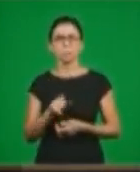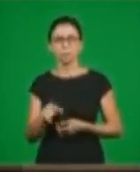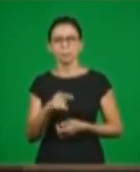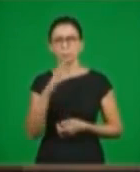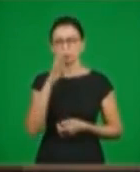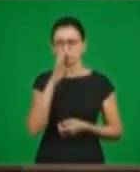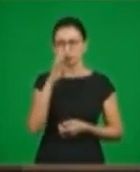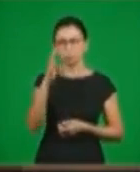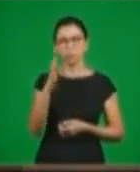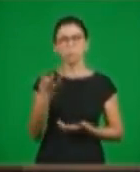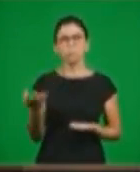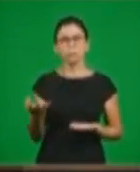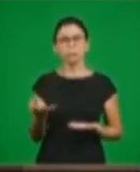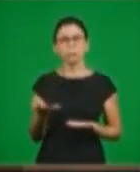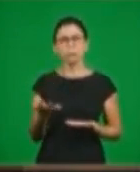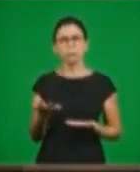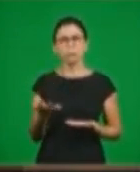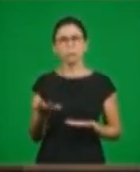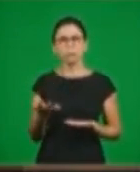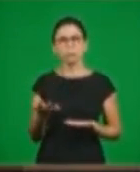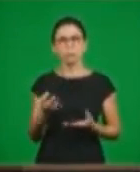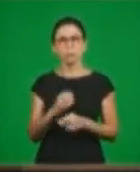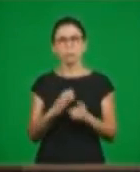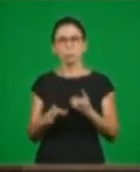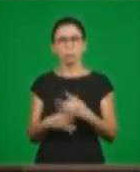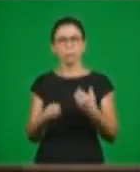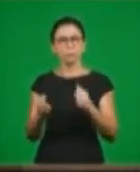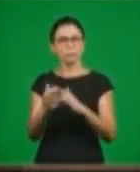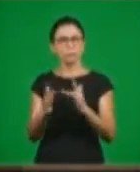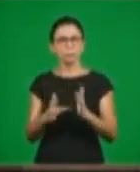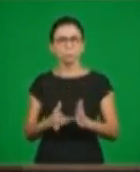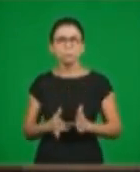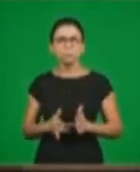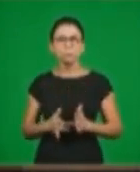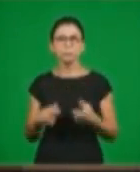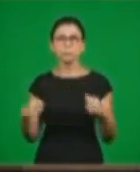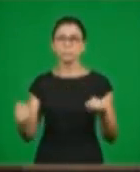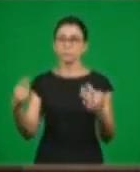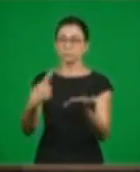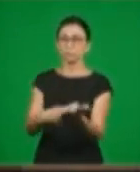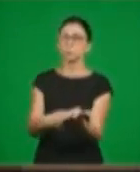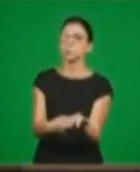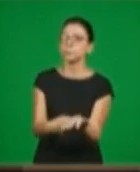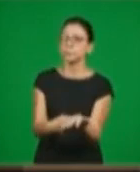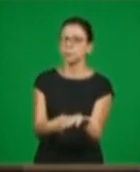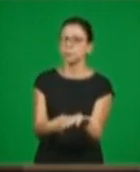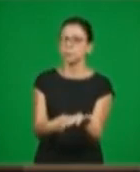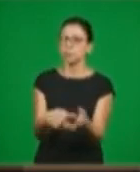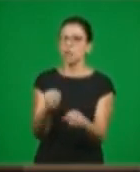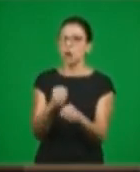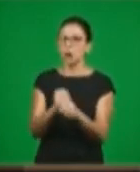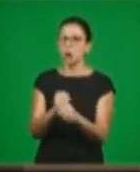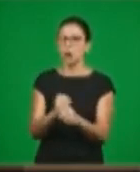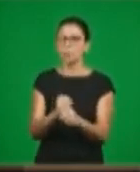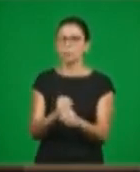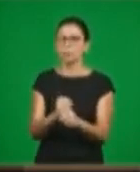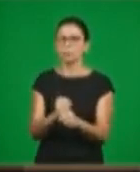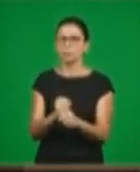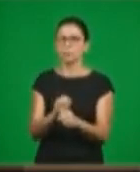the lead, I'm already converted, you know, I'm from the work. I work without compromise.